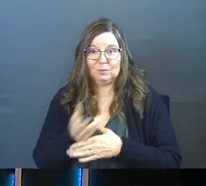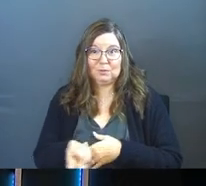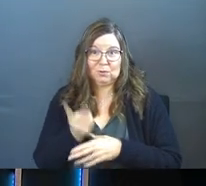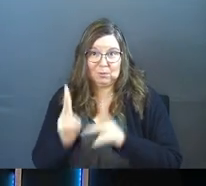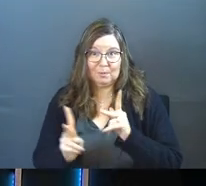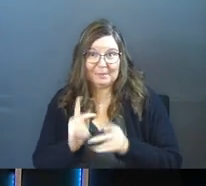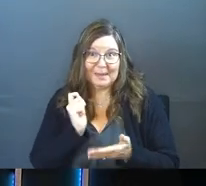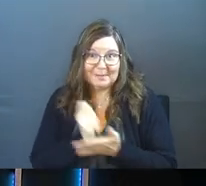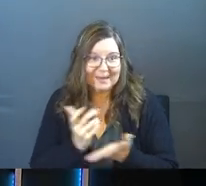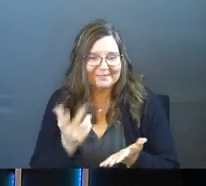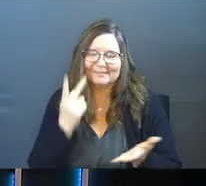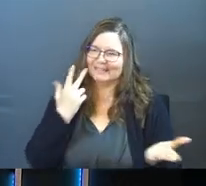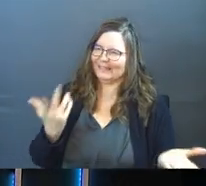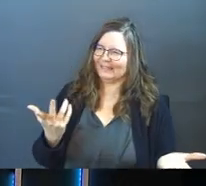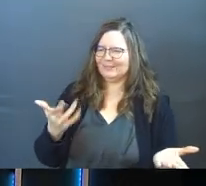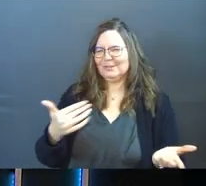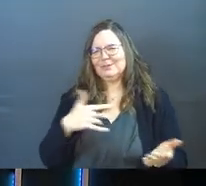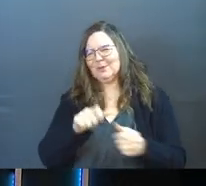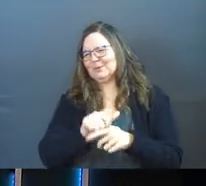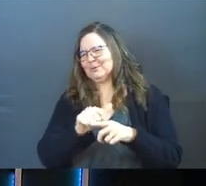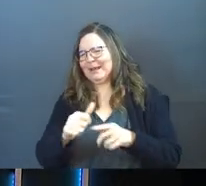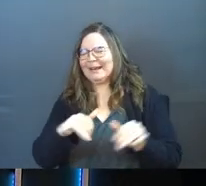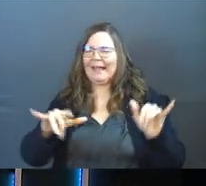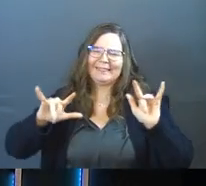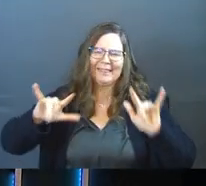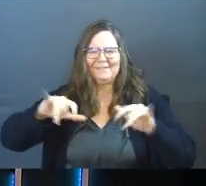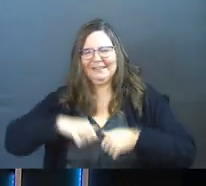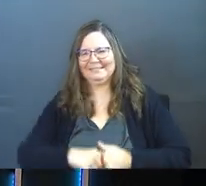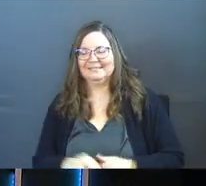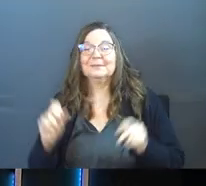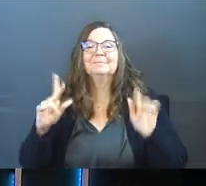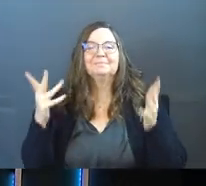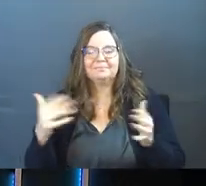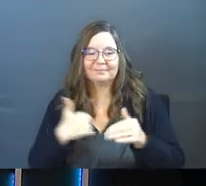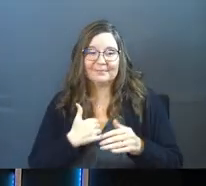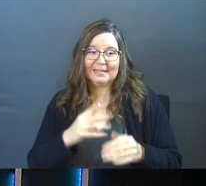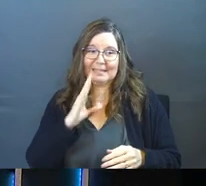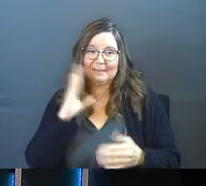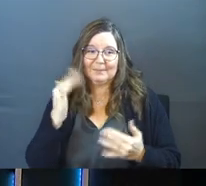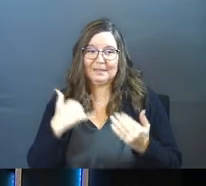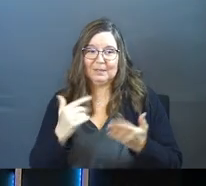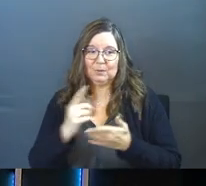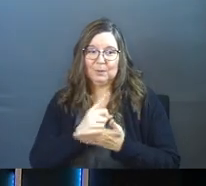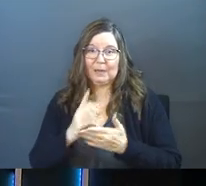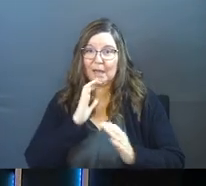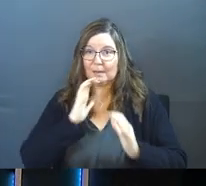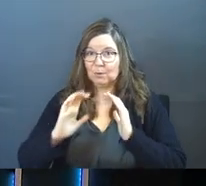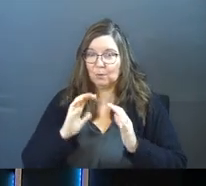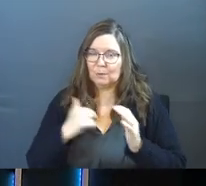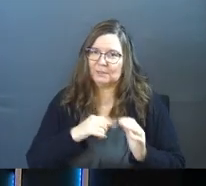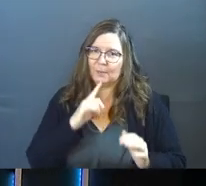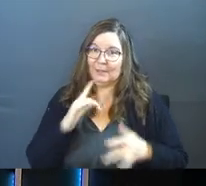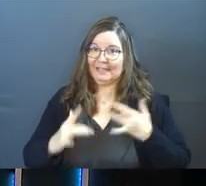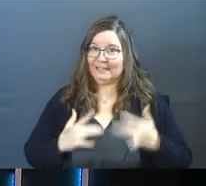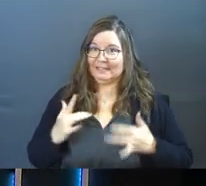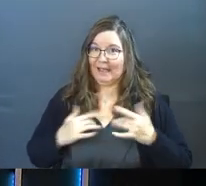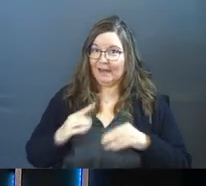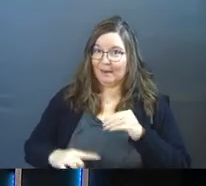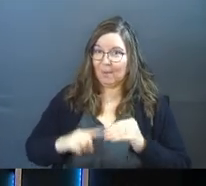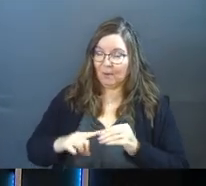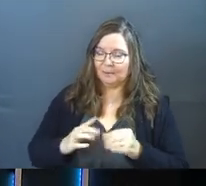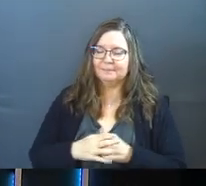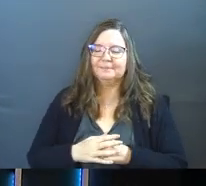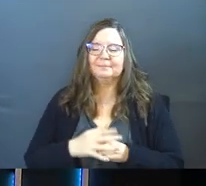Amen. See, y'all are so trained. I love it. All right, so I get to speak this week on communication, which I'm super excited